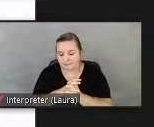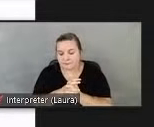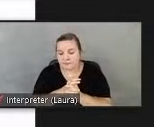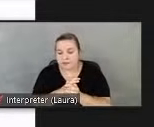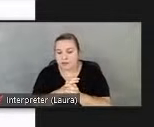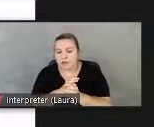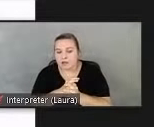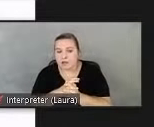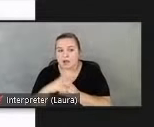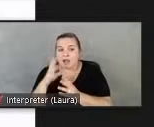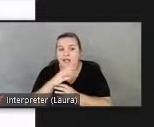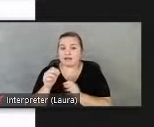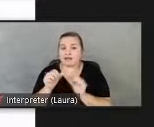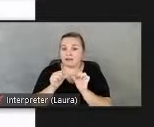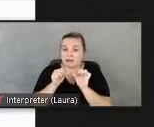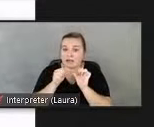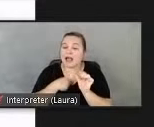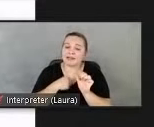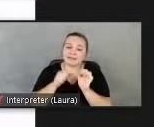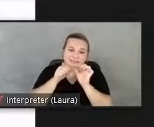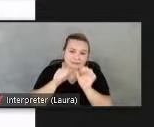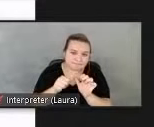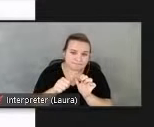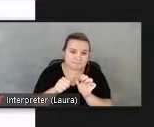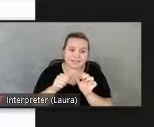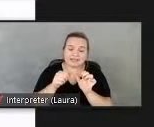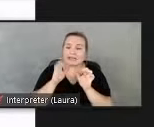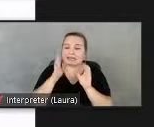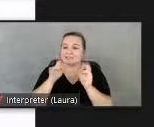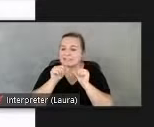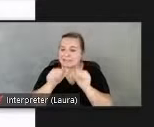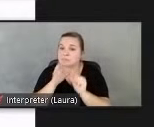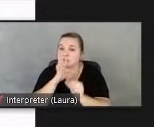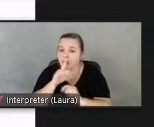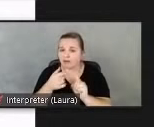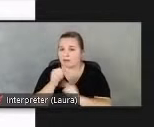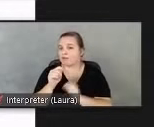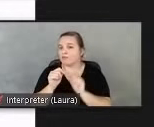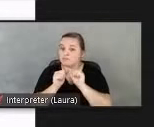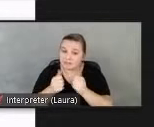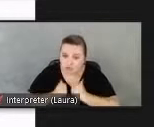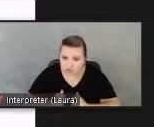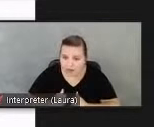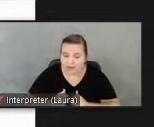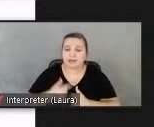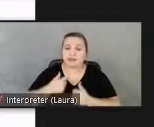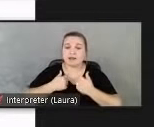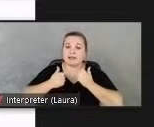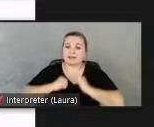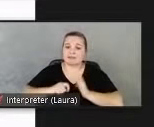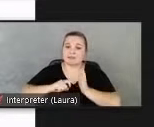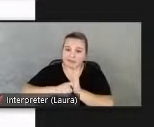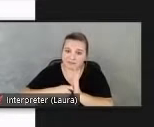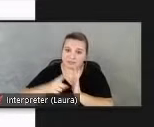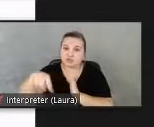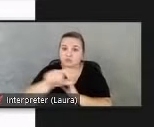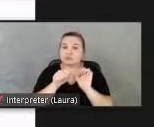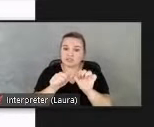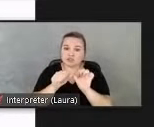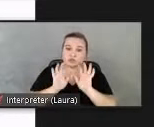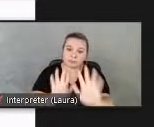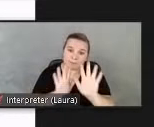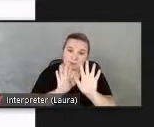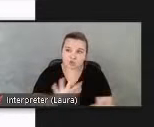And keep talking about this and keep trying. And what I mean by this is keep emphasizing that you continue to push these kids